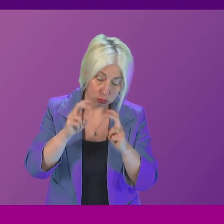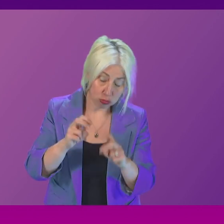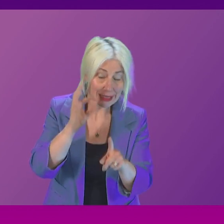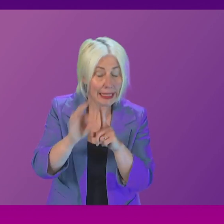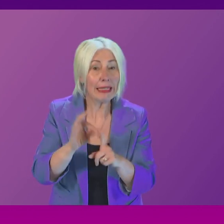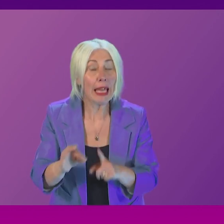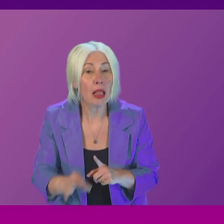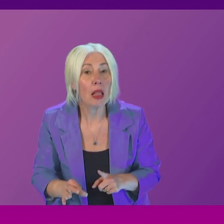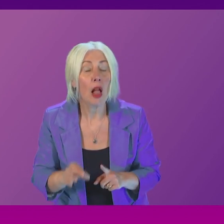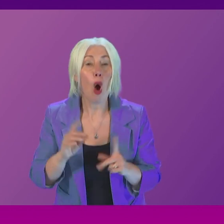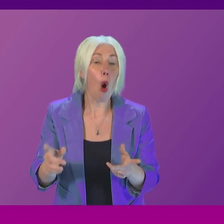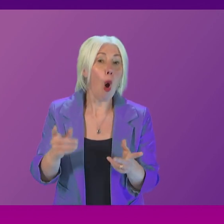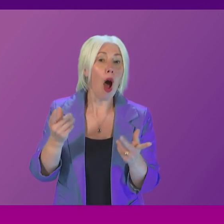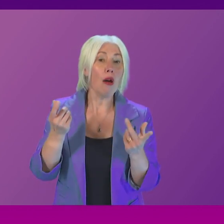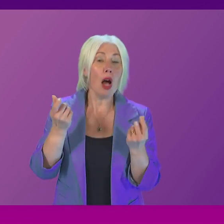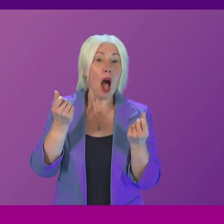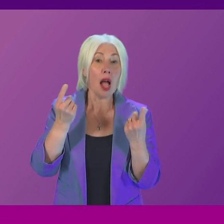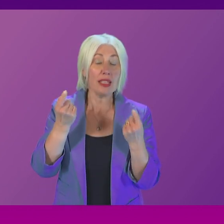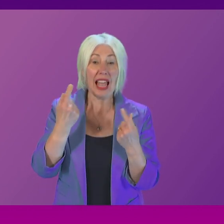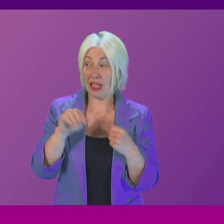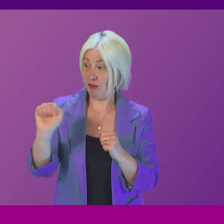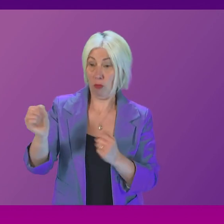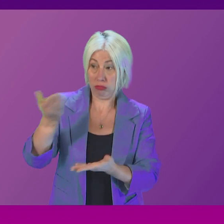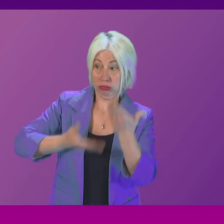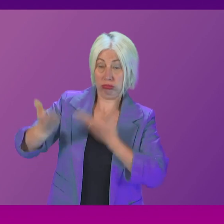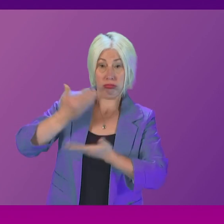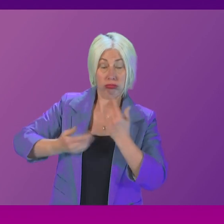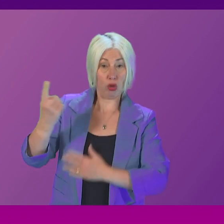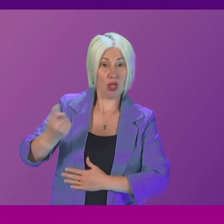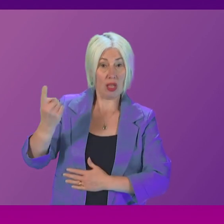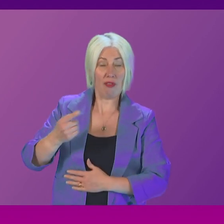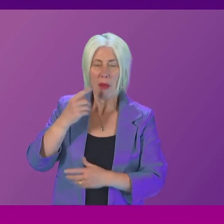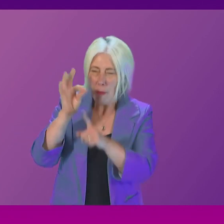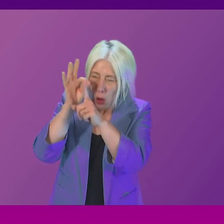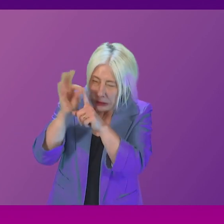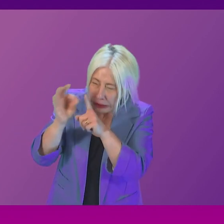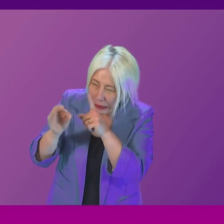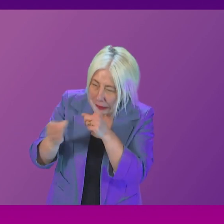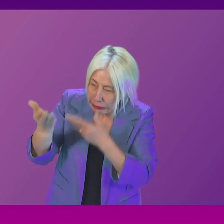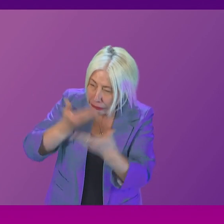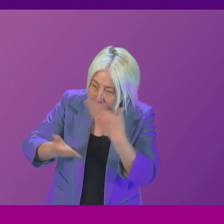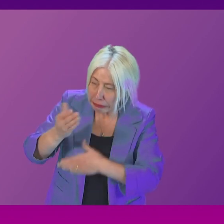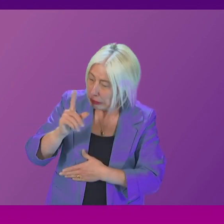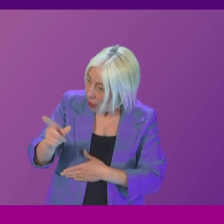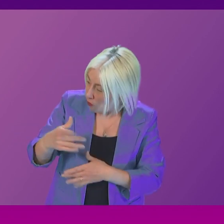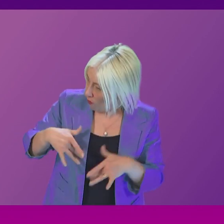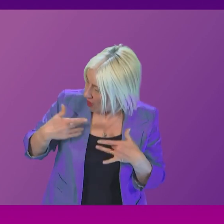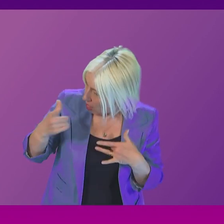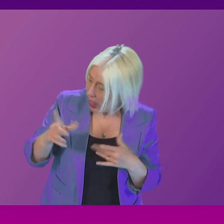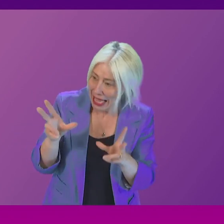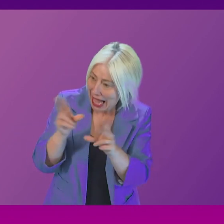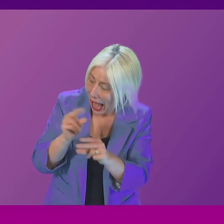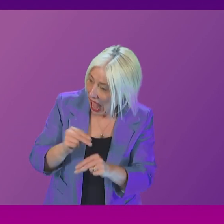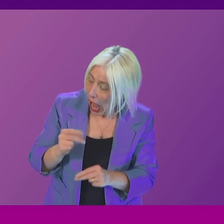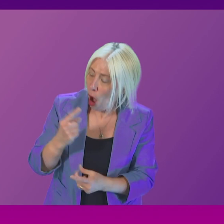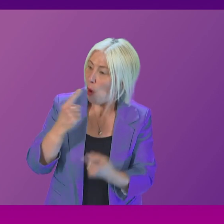or maybe understand from Finlay Carson in particular more granular detail where he feels that there's a gap in terms